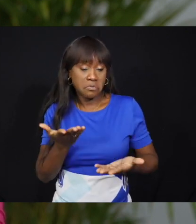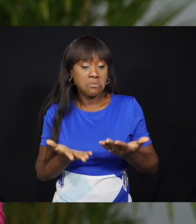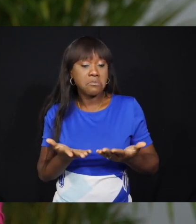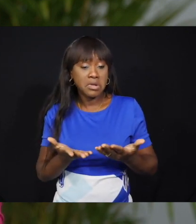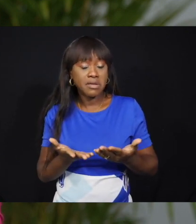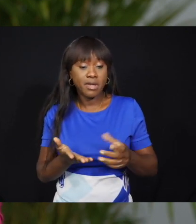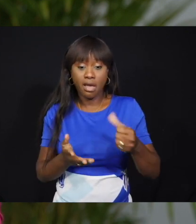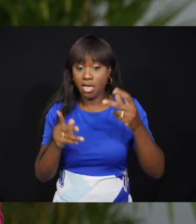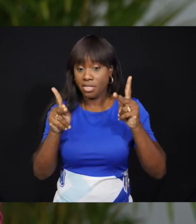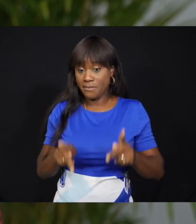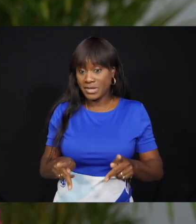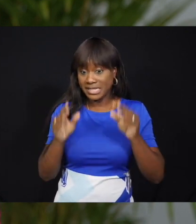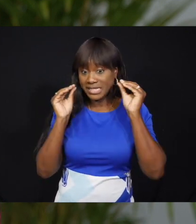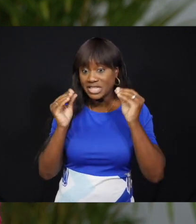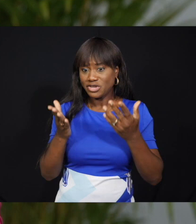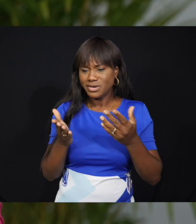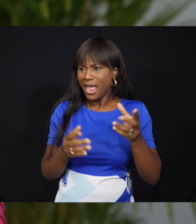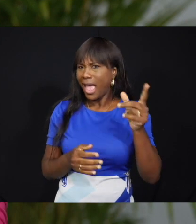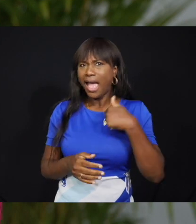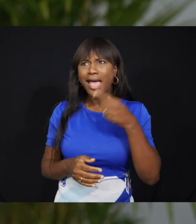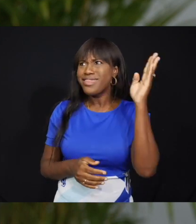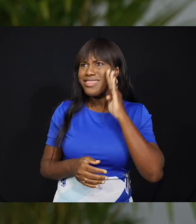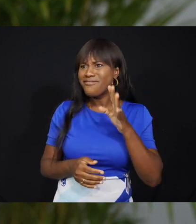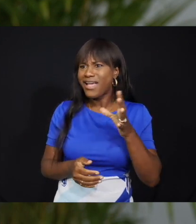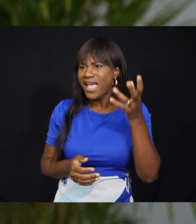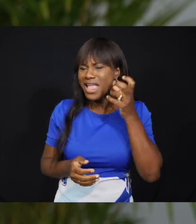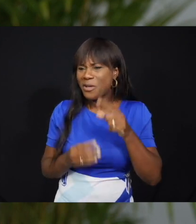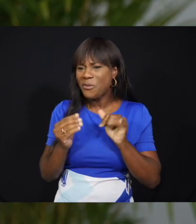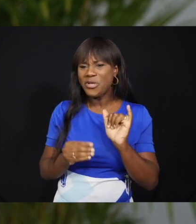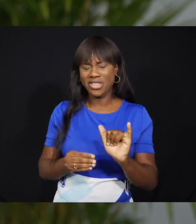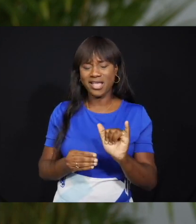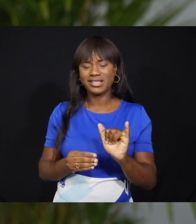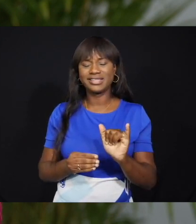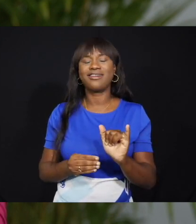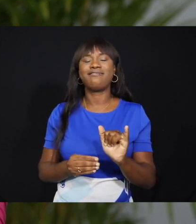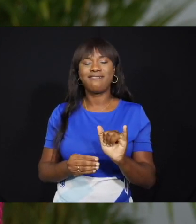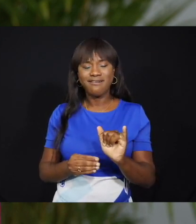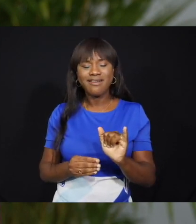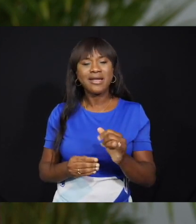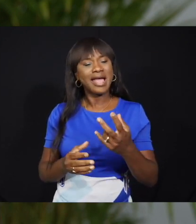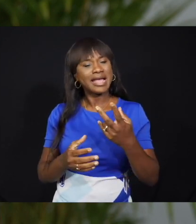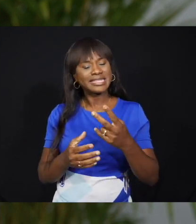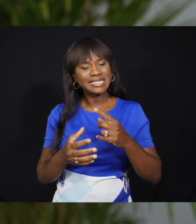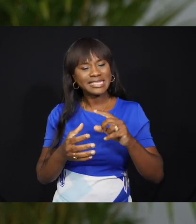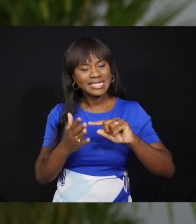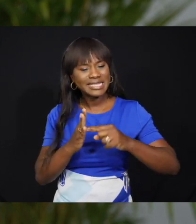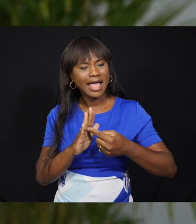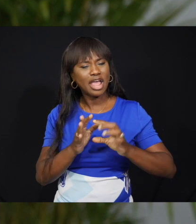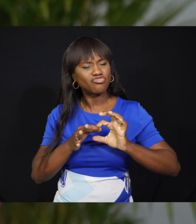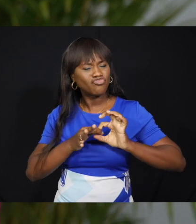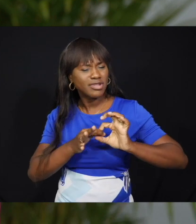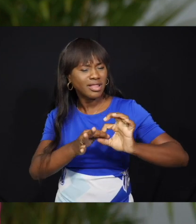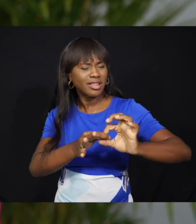much to talk about and relate it to. and ask if it is that, and that might pique the interest